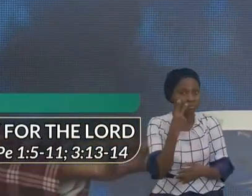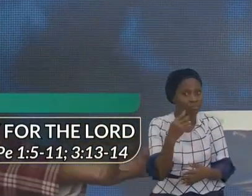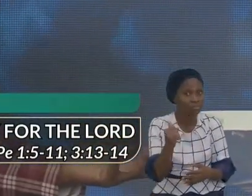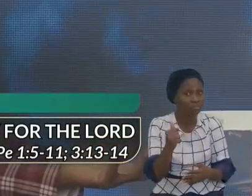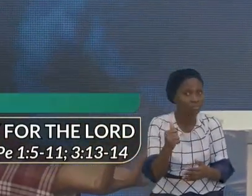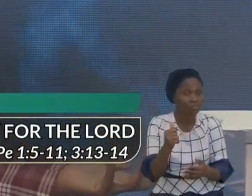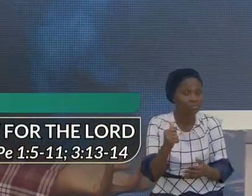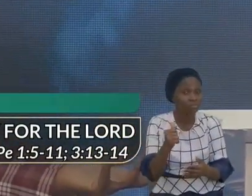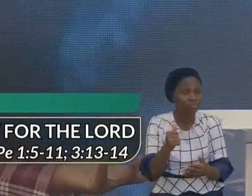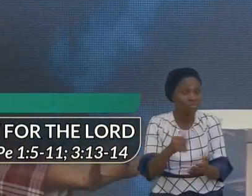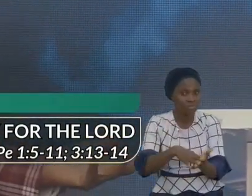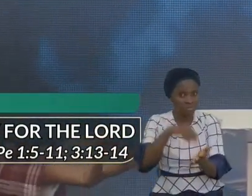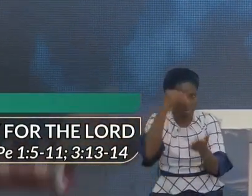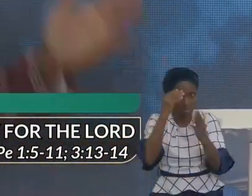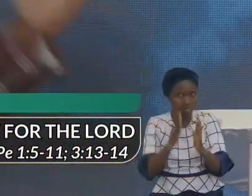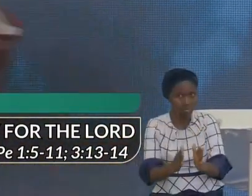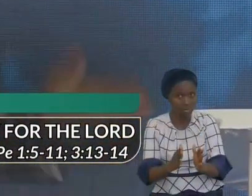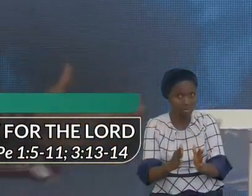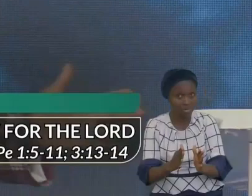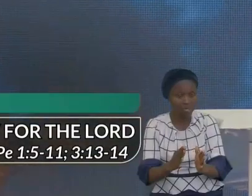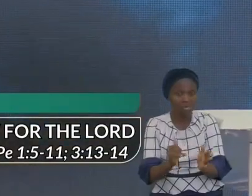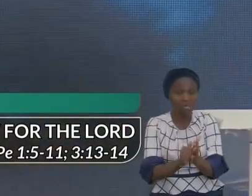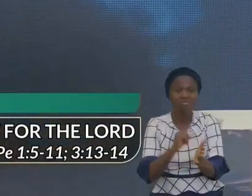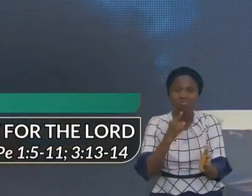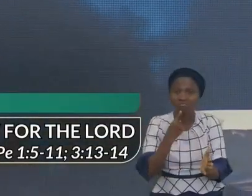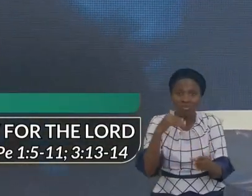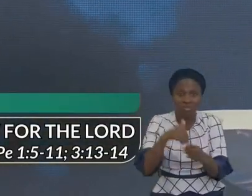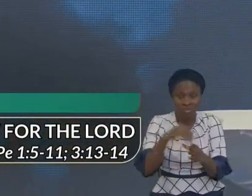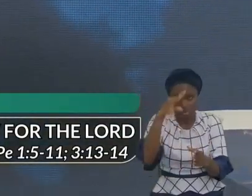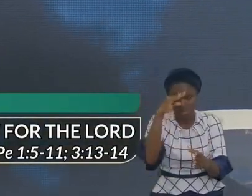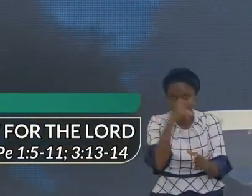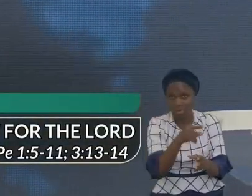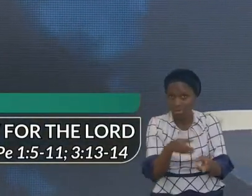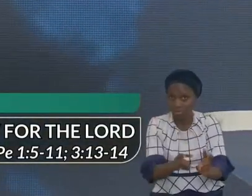Have you seen a boy, a girl, diligent in her way?